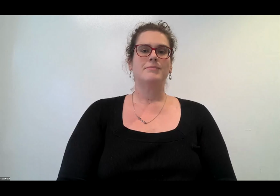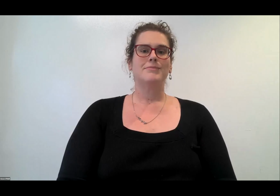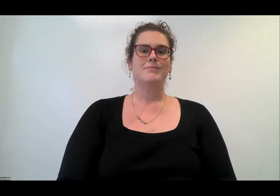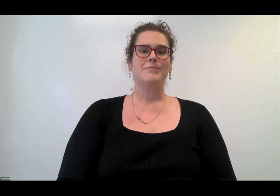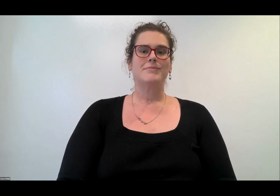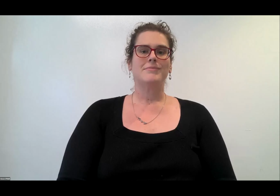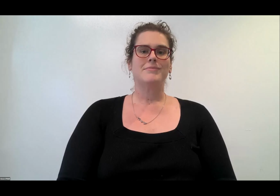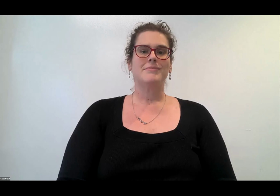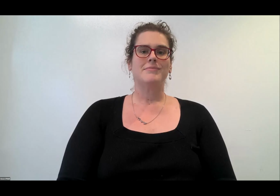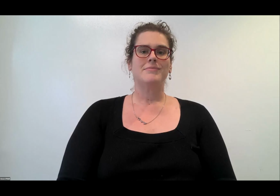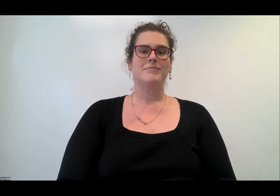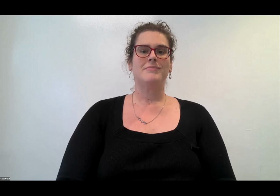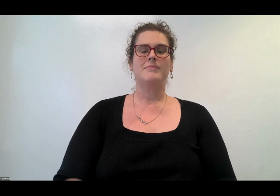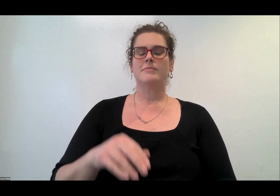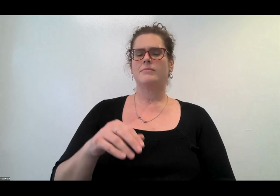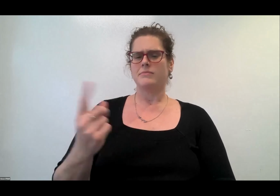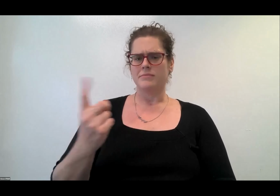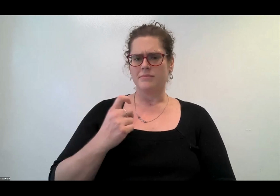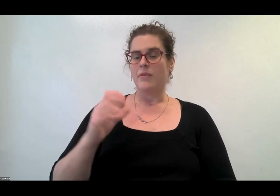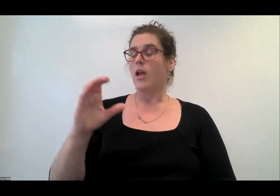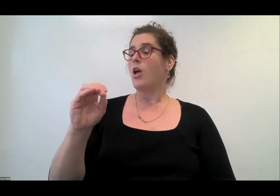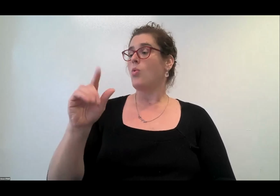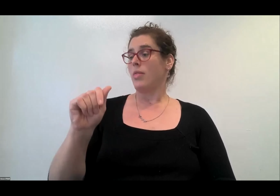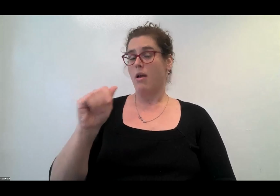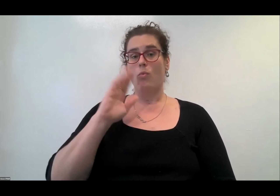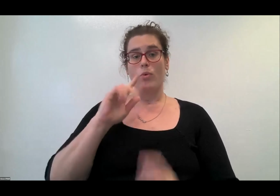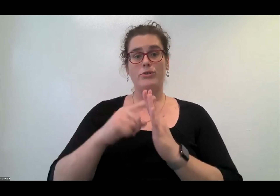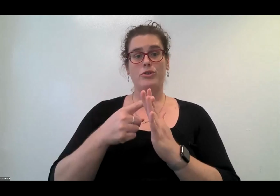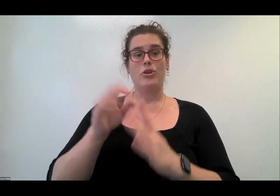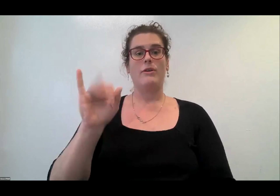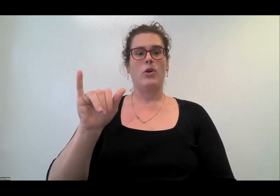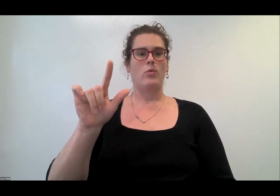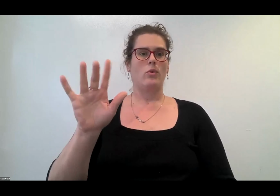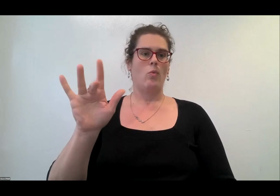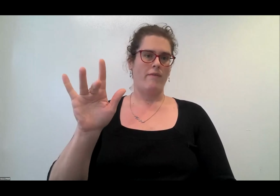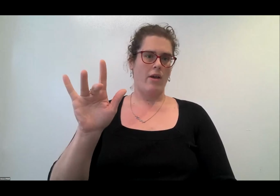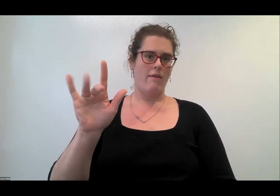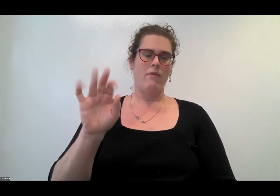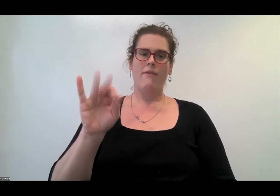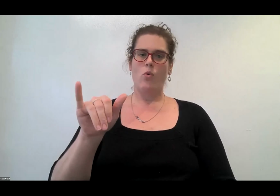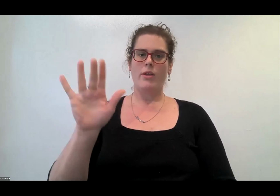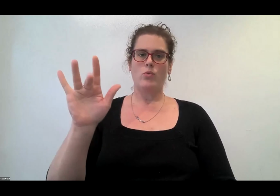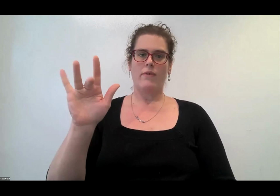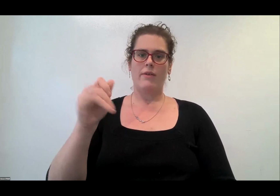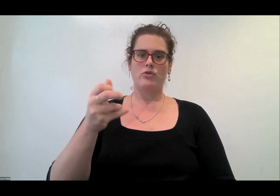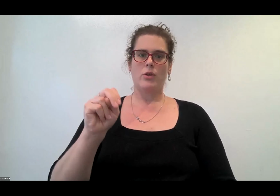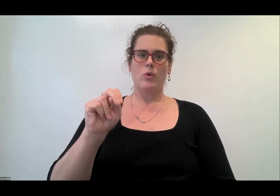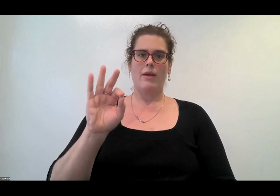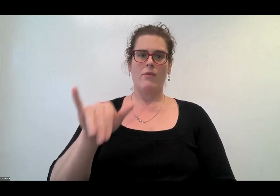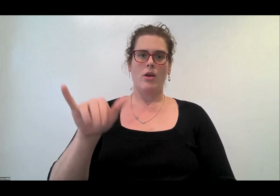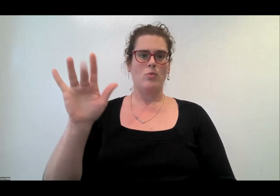the COLA will start in fiscal year 25. So there won't be a